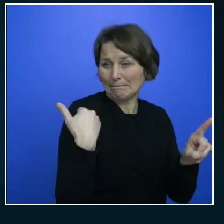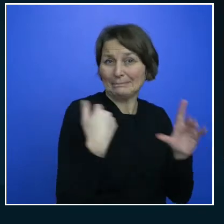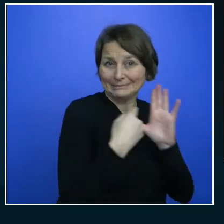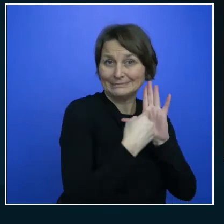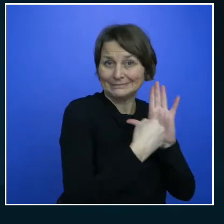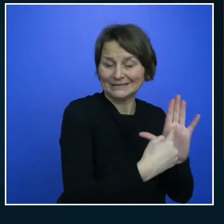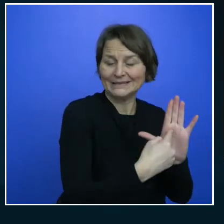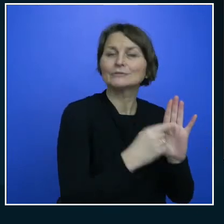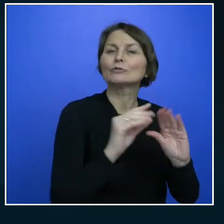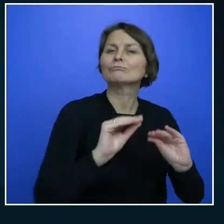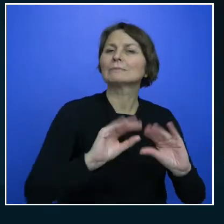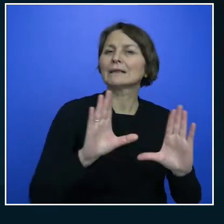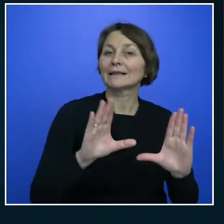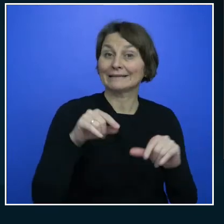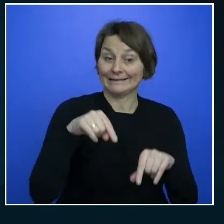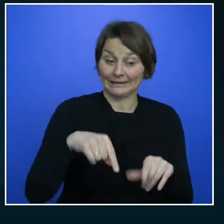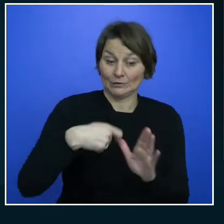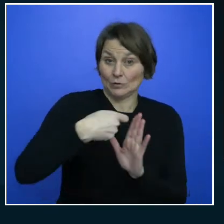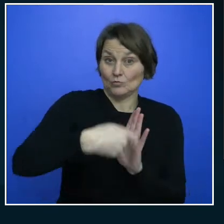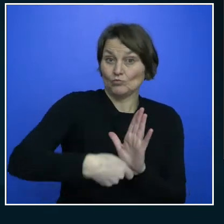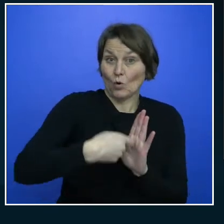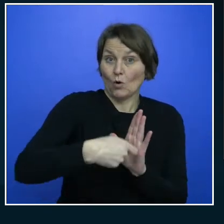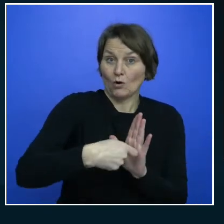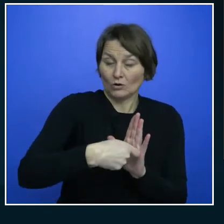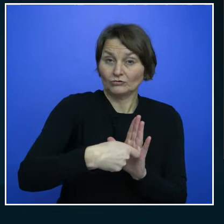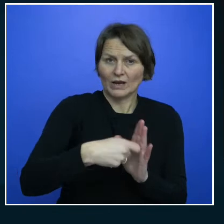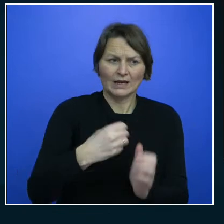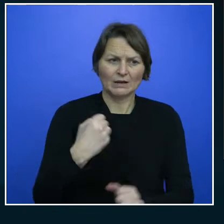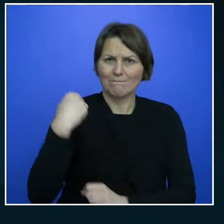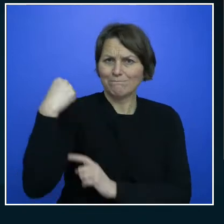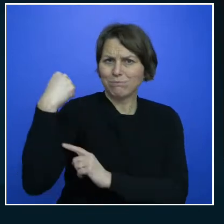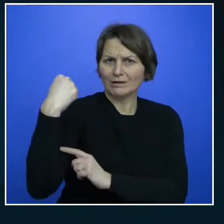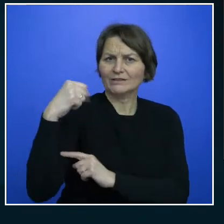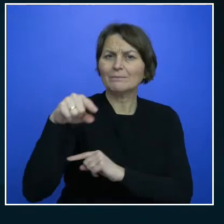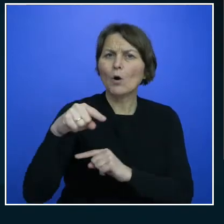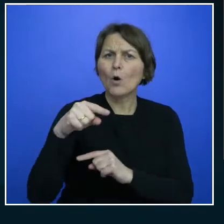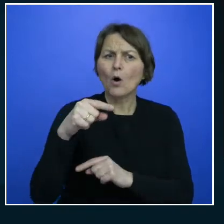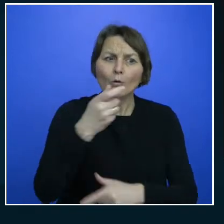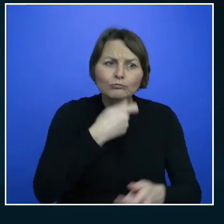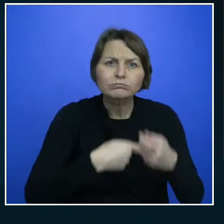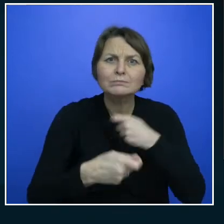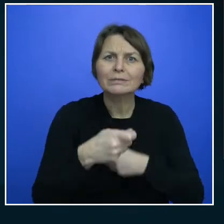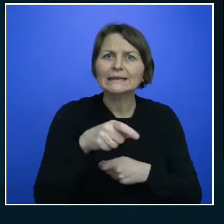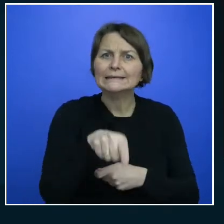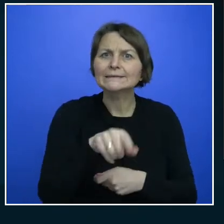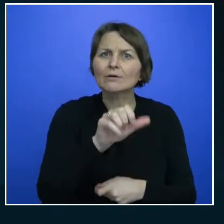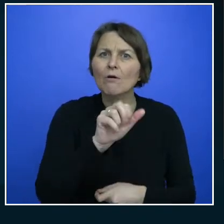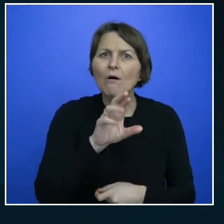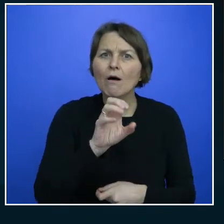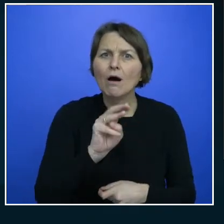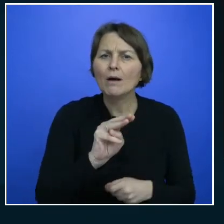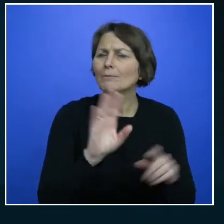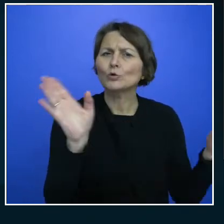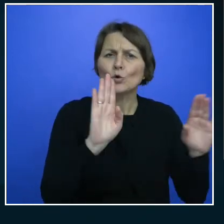clear, Project Bicep is not going to replace ARM templates in any way. It's going to extend it and build on top of it. So its